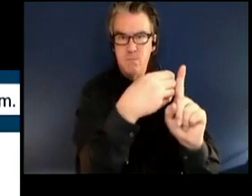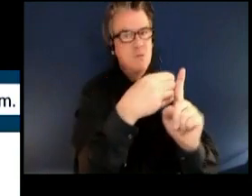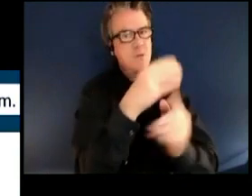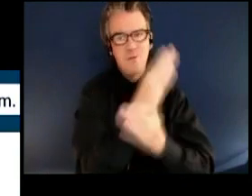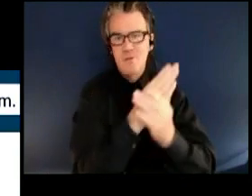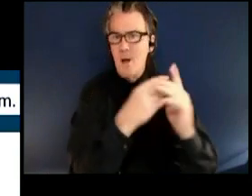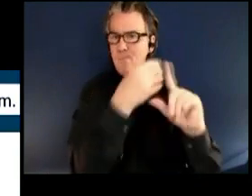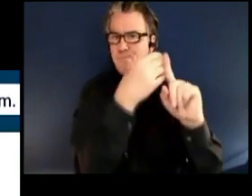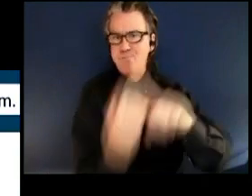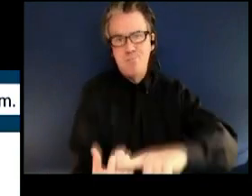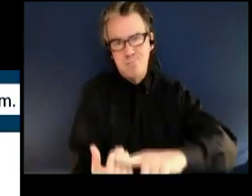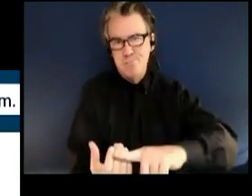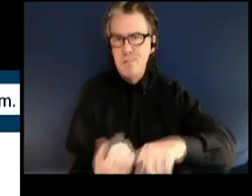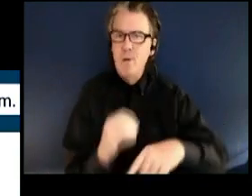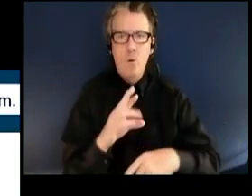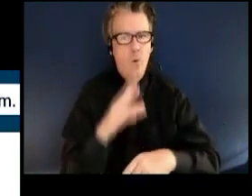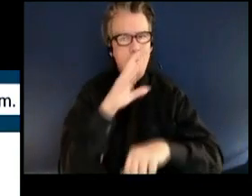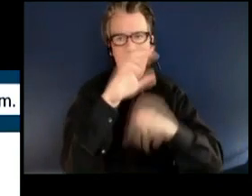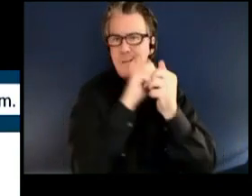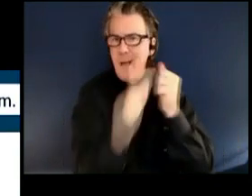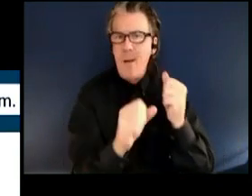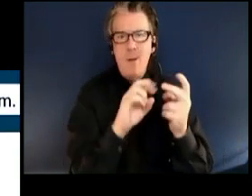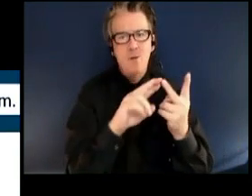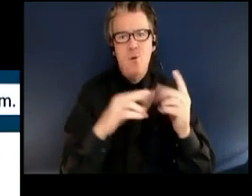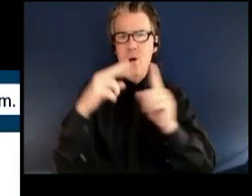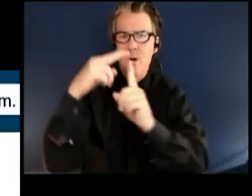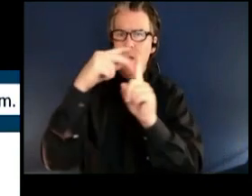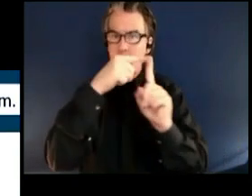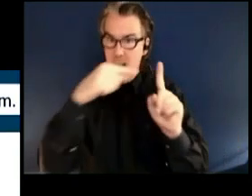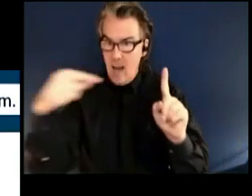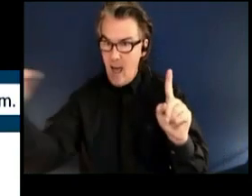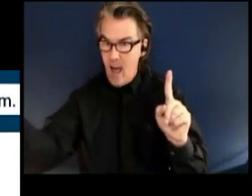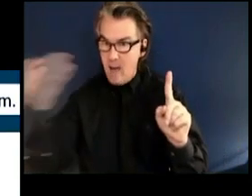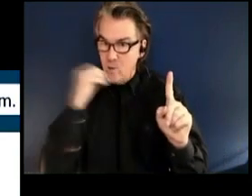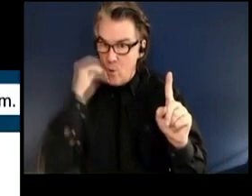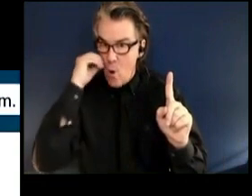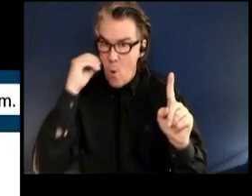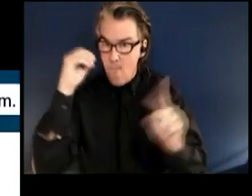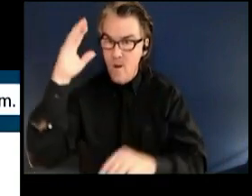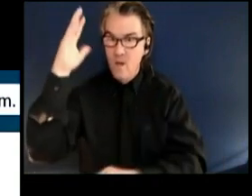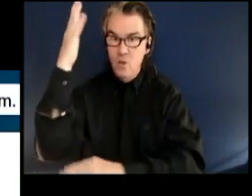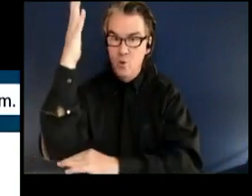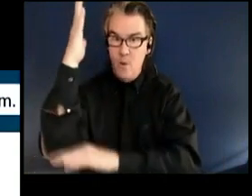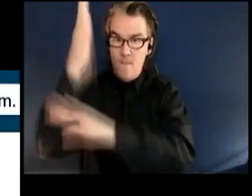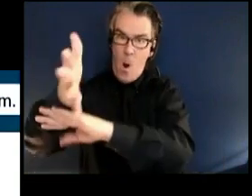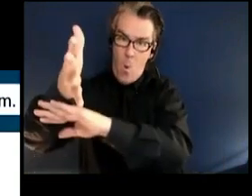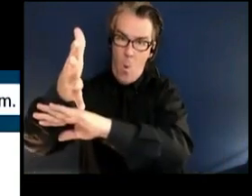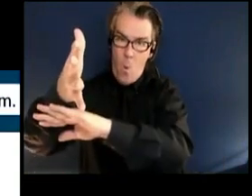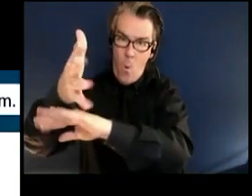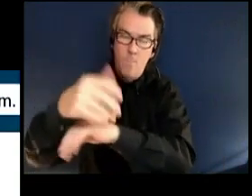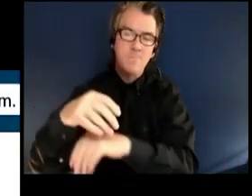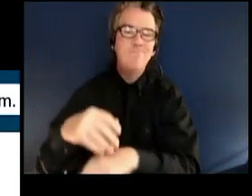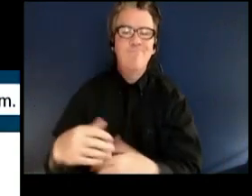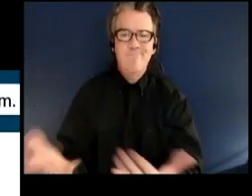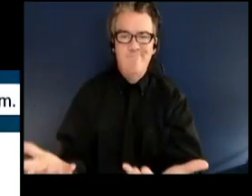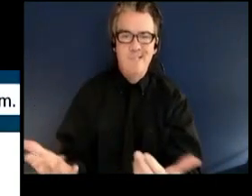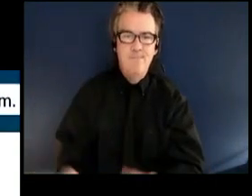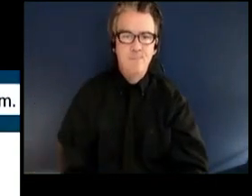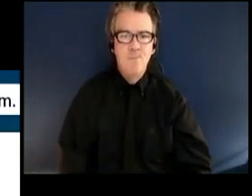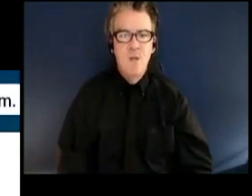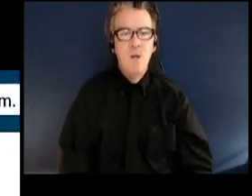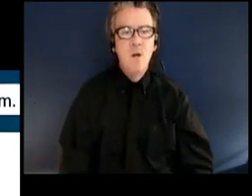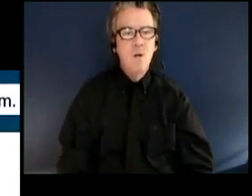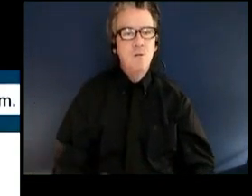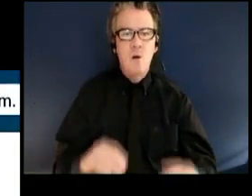vegetation related hazards that we're finding. Every one of these, important to note, every one of these